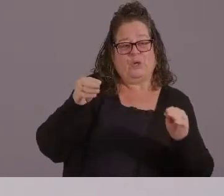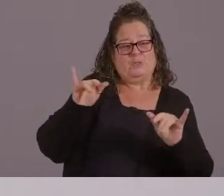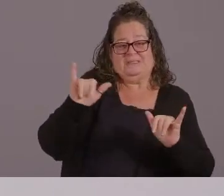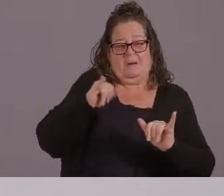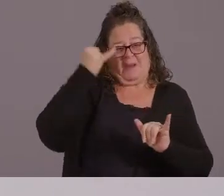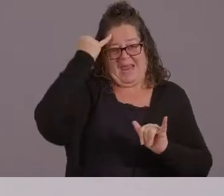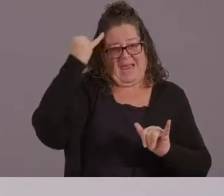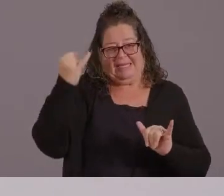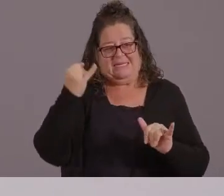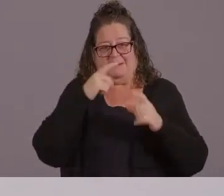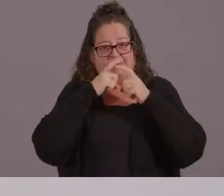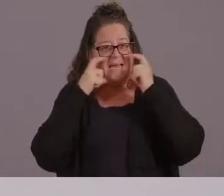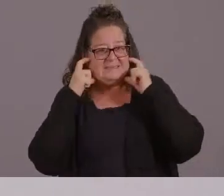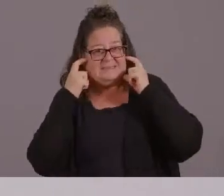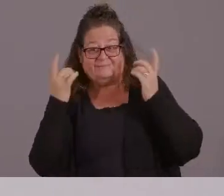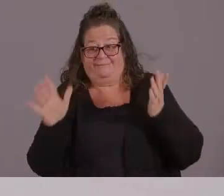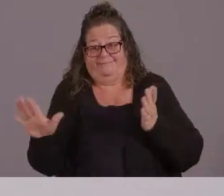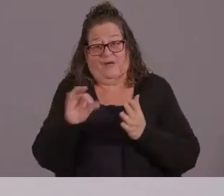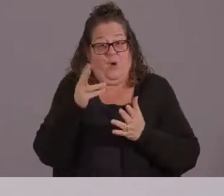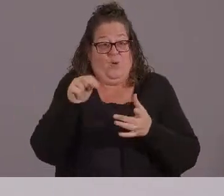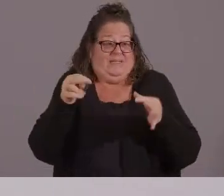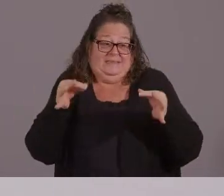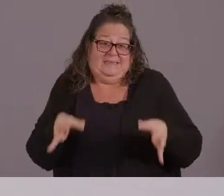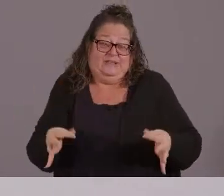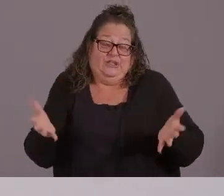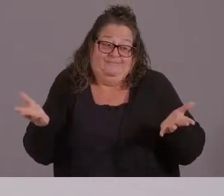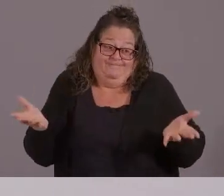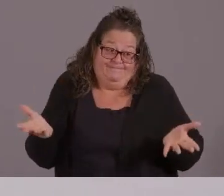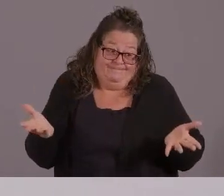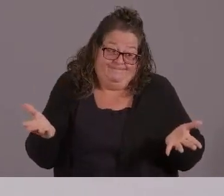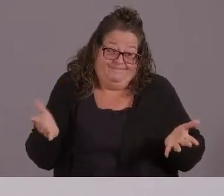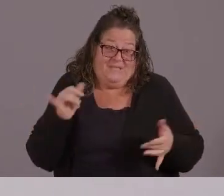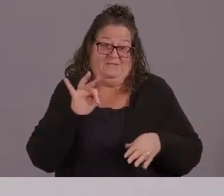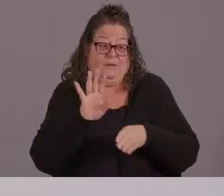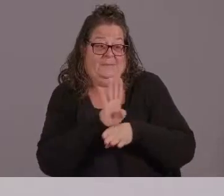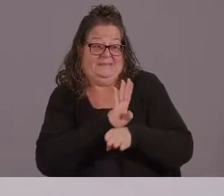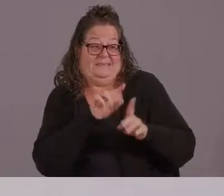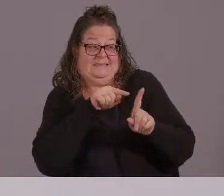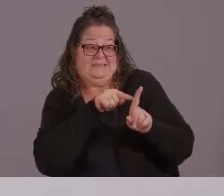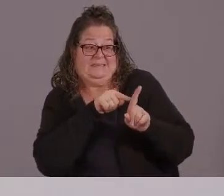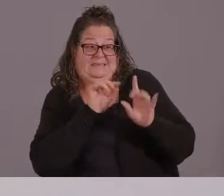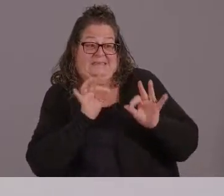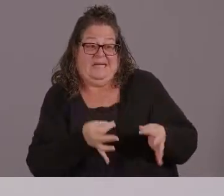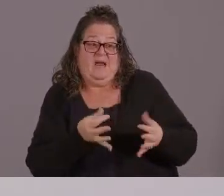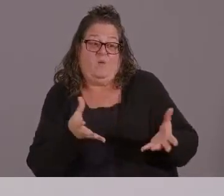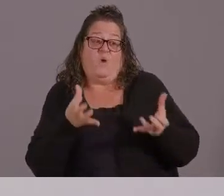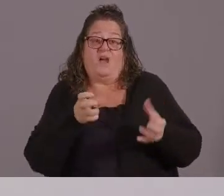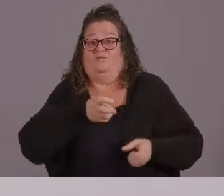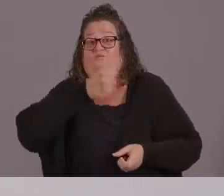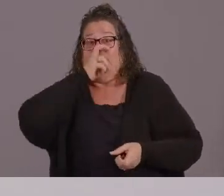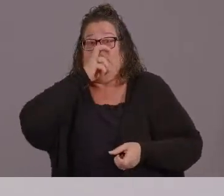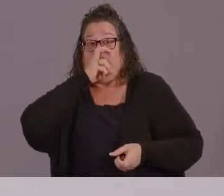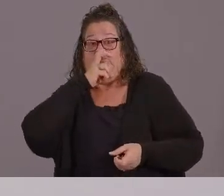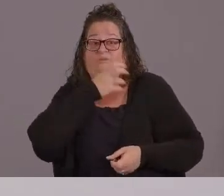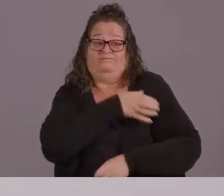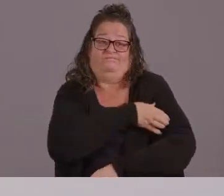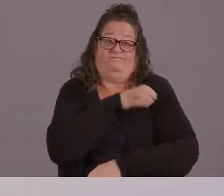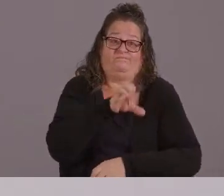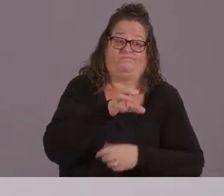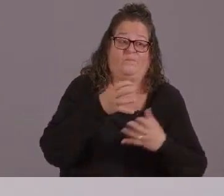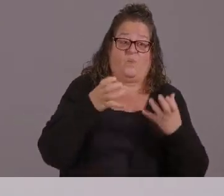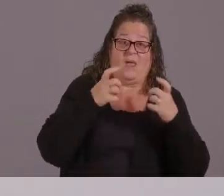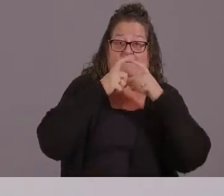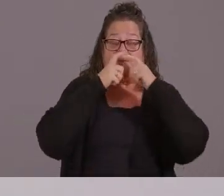be whether or not that business wants to enforce that or you know, how they want to work with their